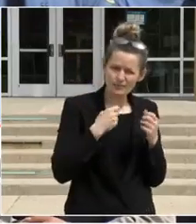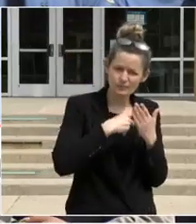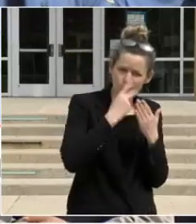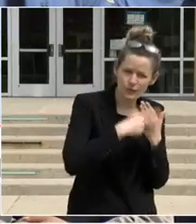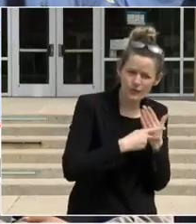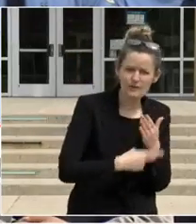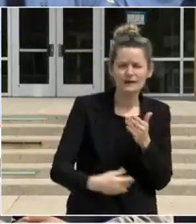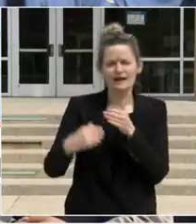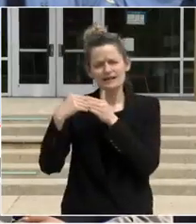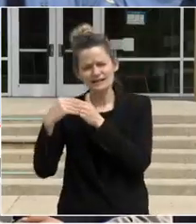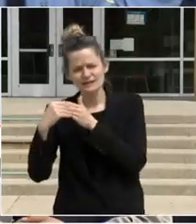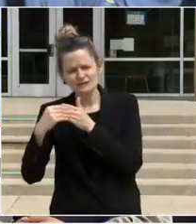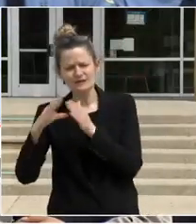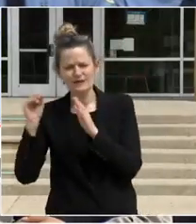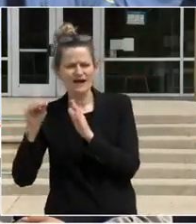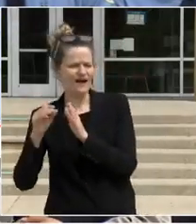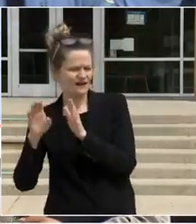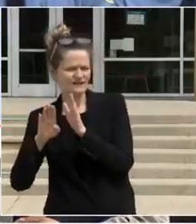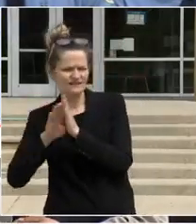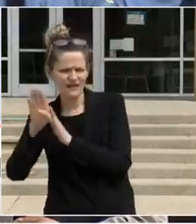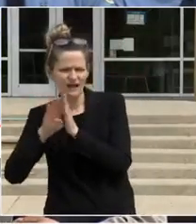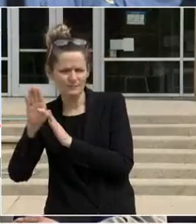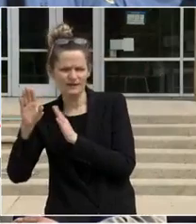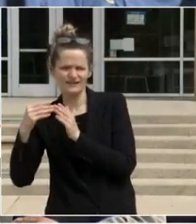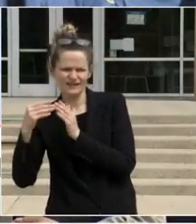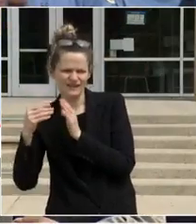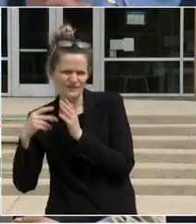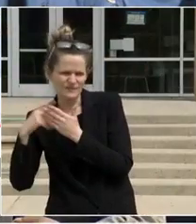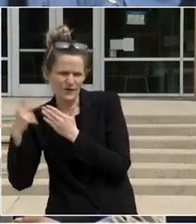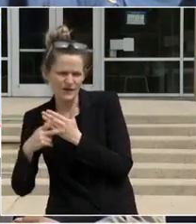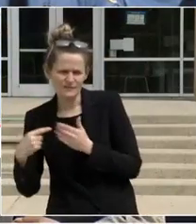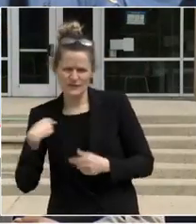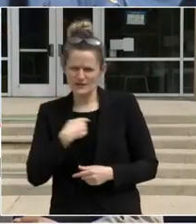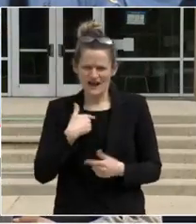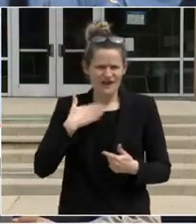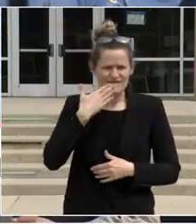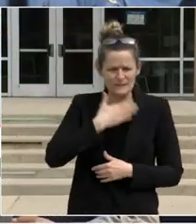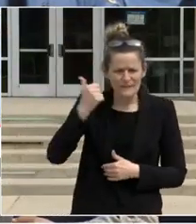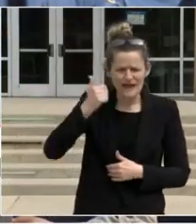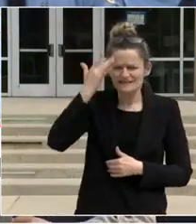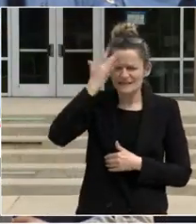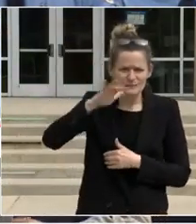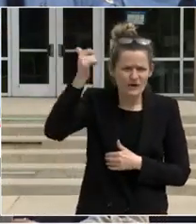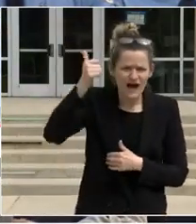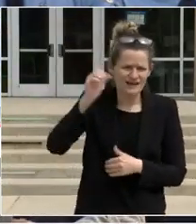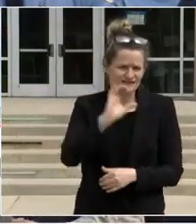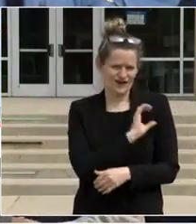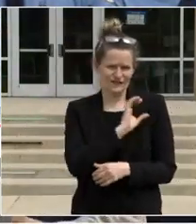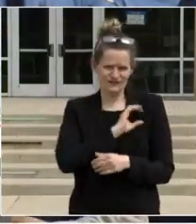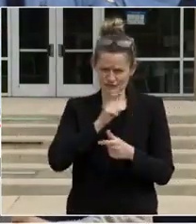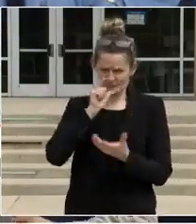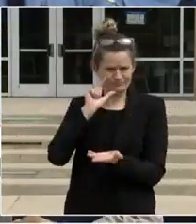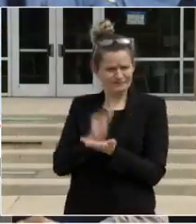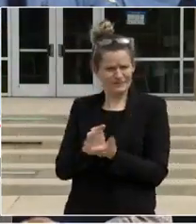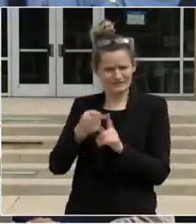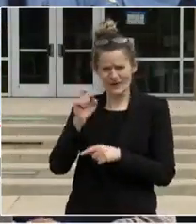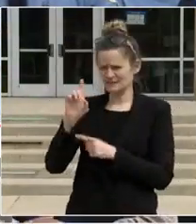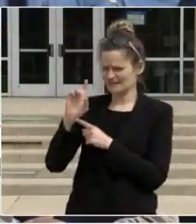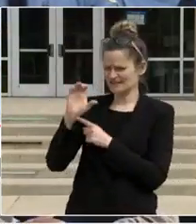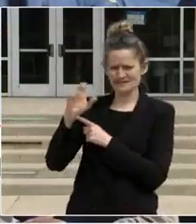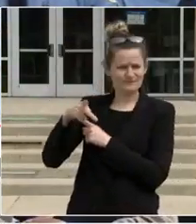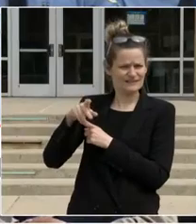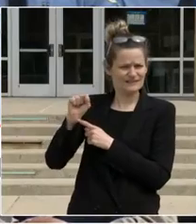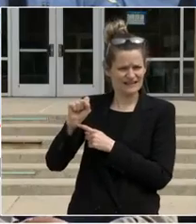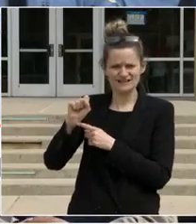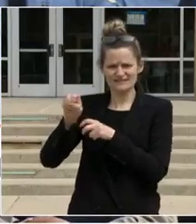have the best and brightest police officers who graduated from District of Columbia high schools and go on to college here in the District of Columbia, but